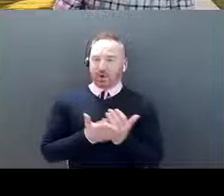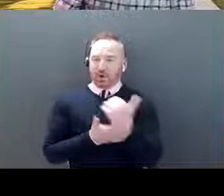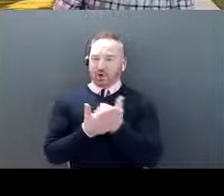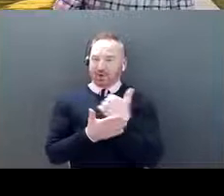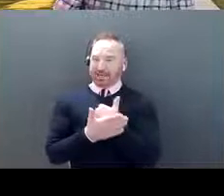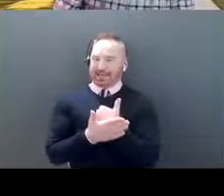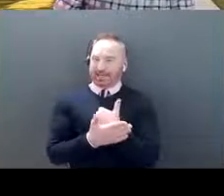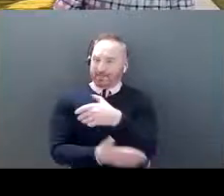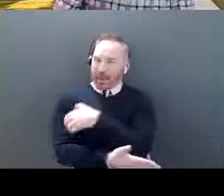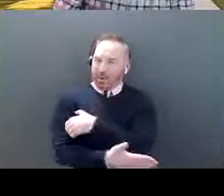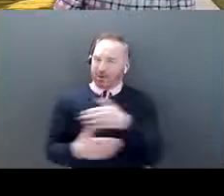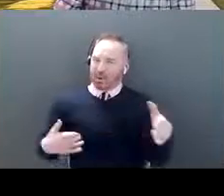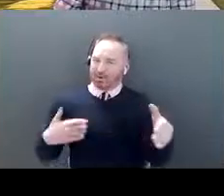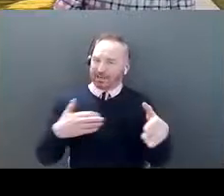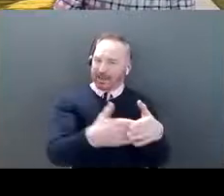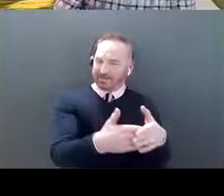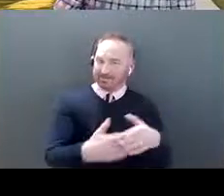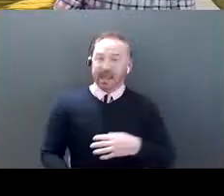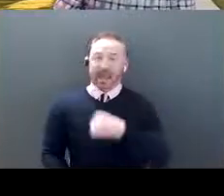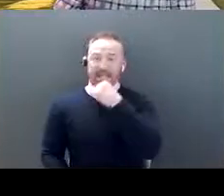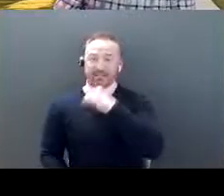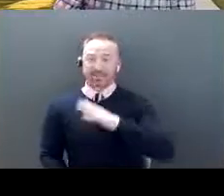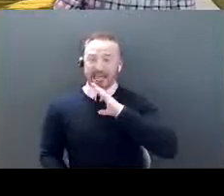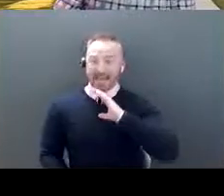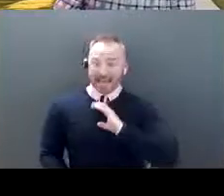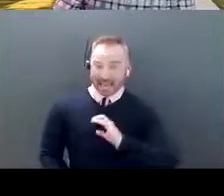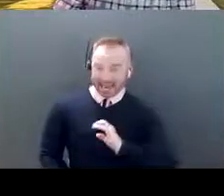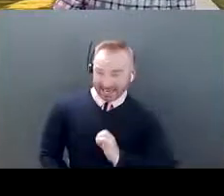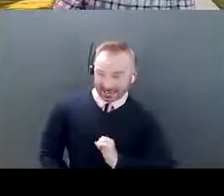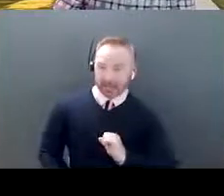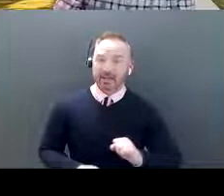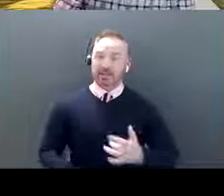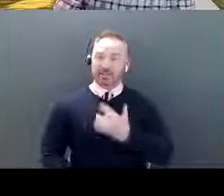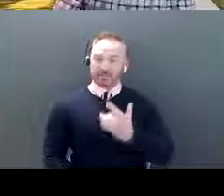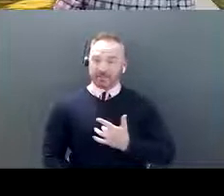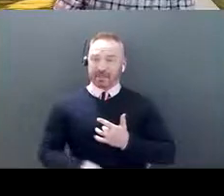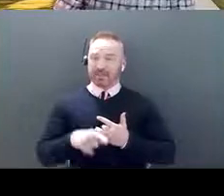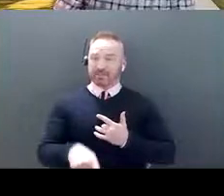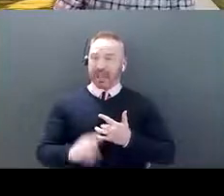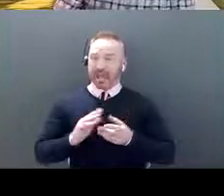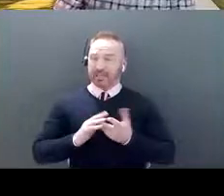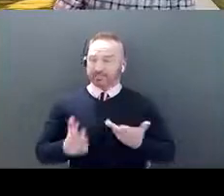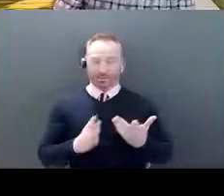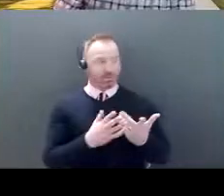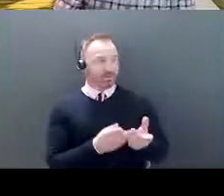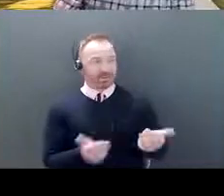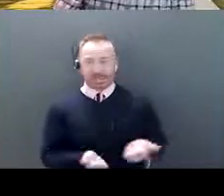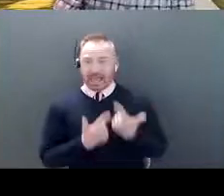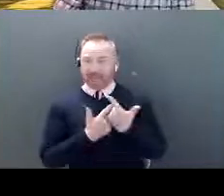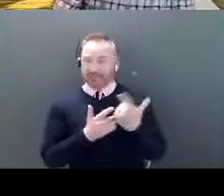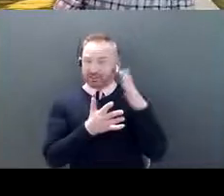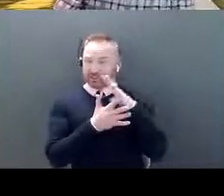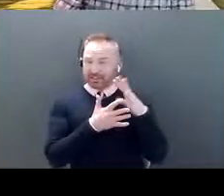age, absolutely their horizons for action diminish, and they see themselves as having fewer life choices within the scope